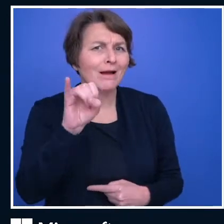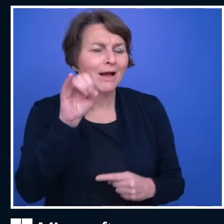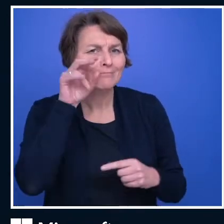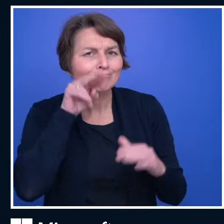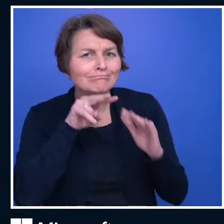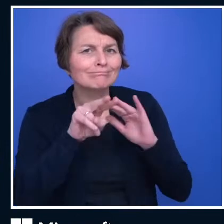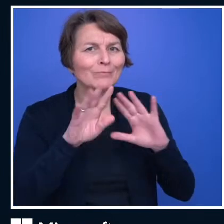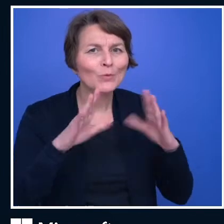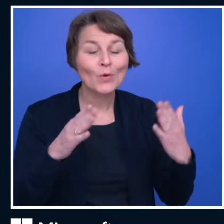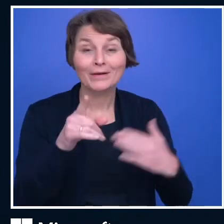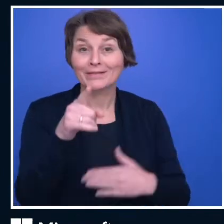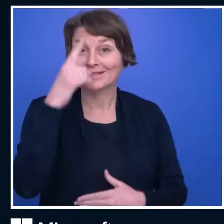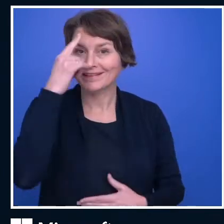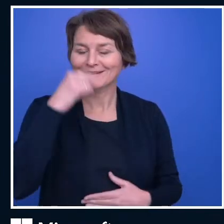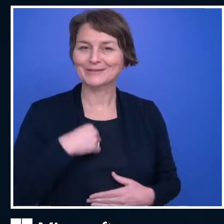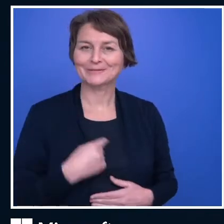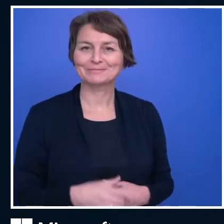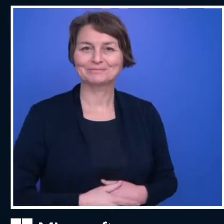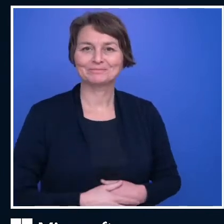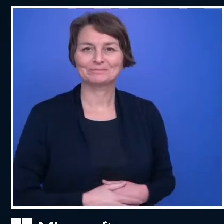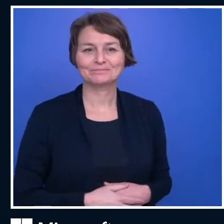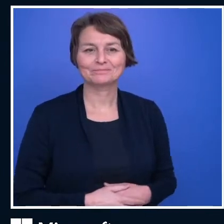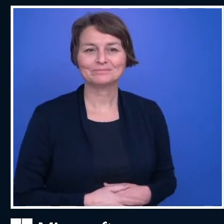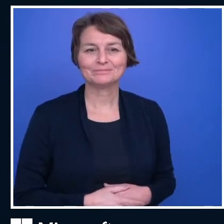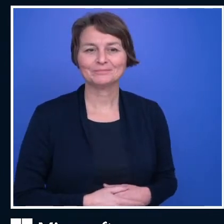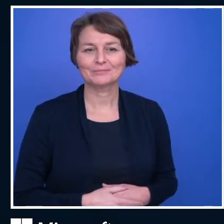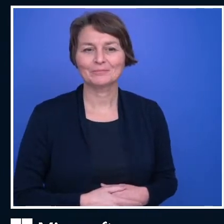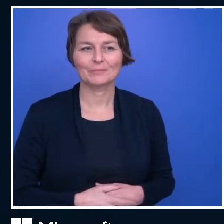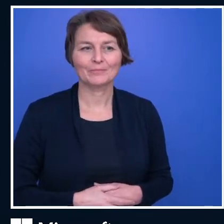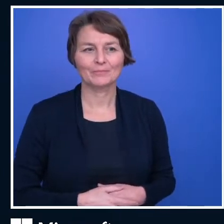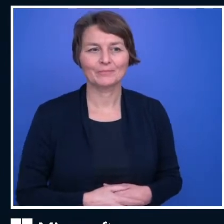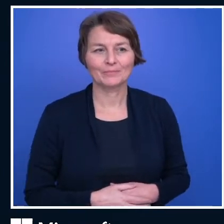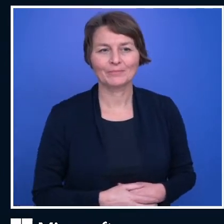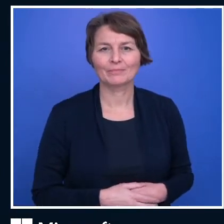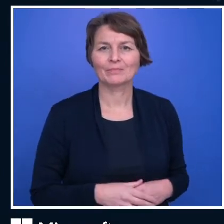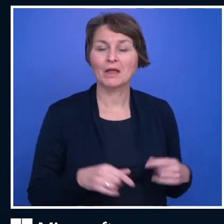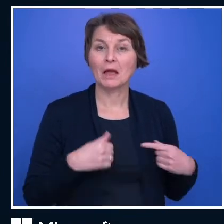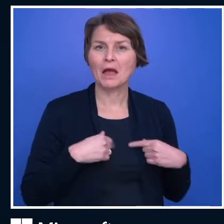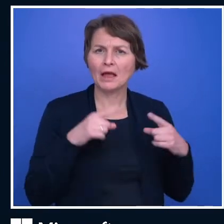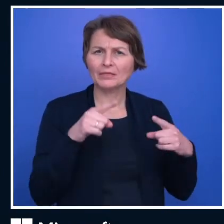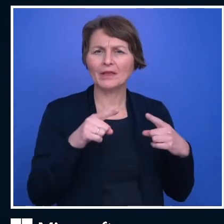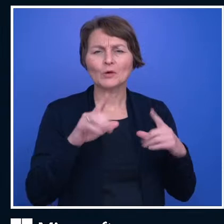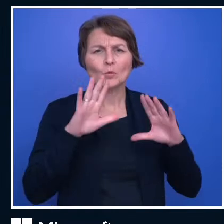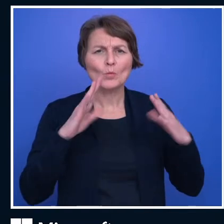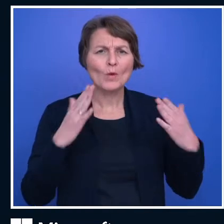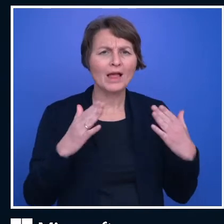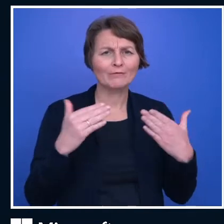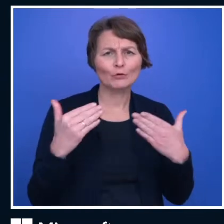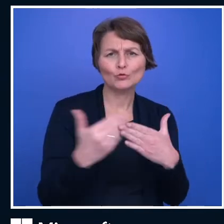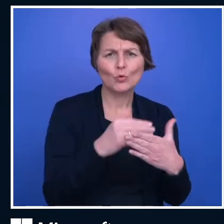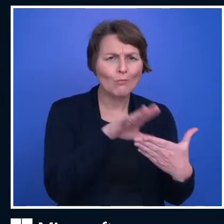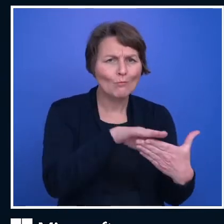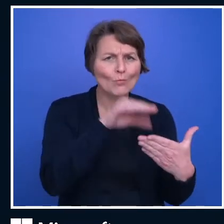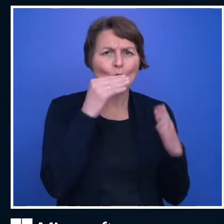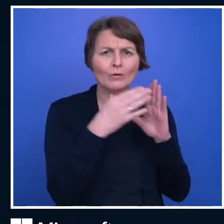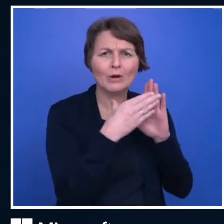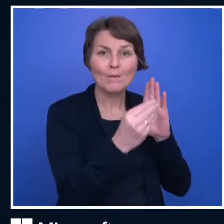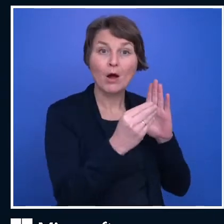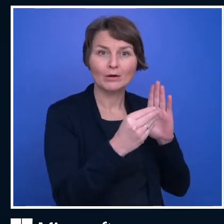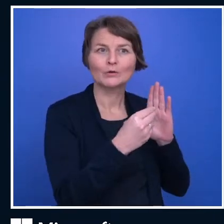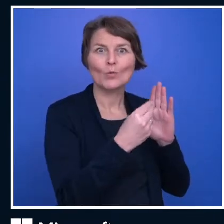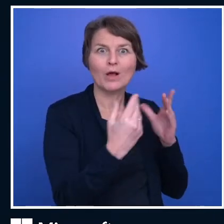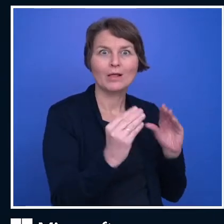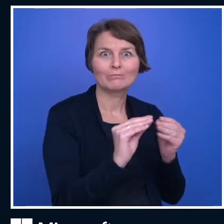new breakthroughs in creating better language models, and also combining these language models maybe with other modalities like